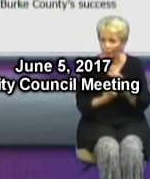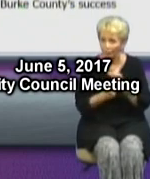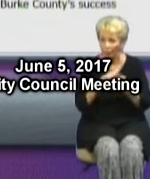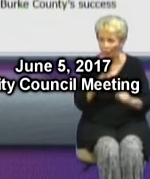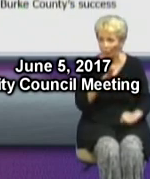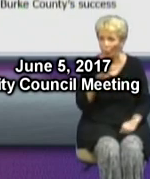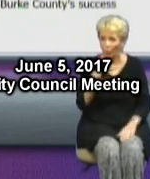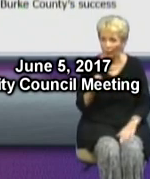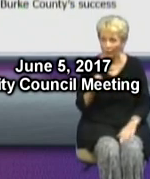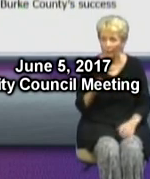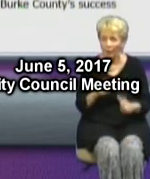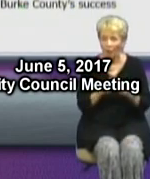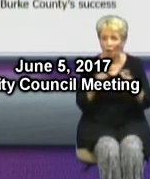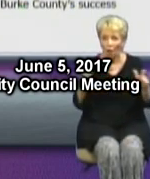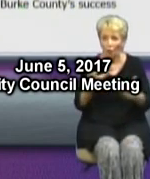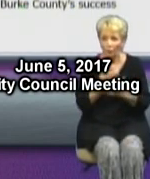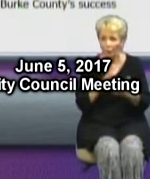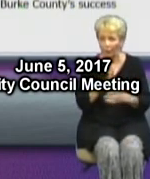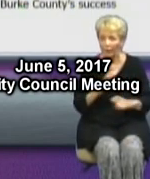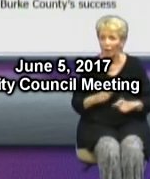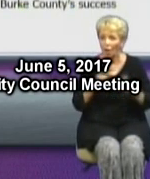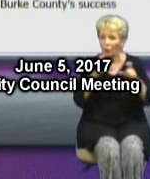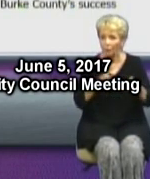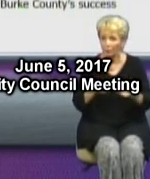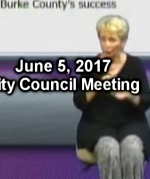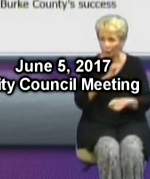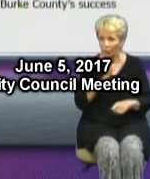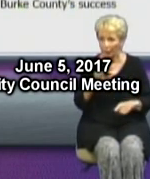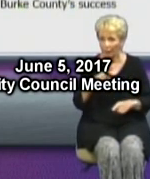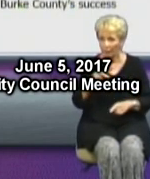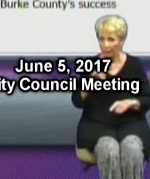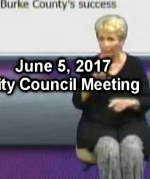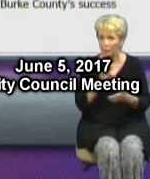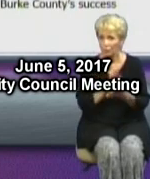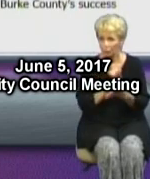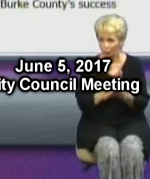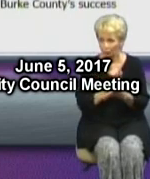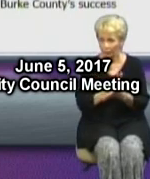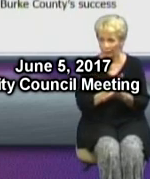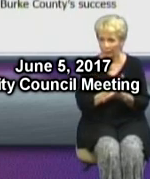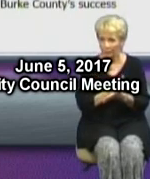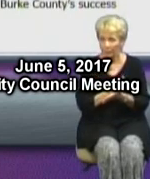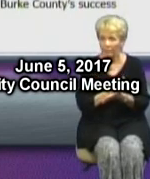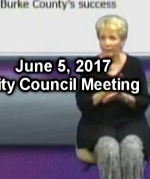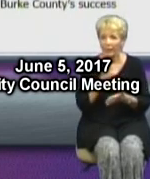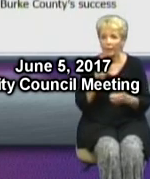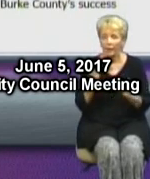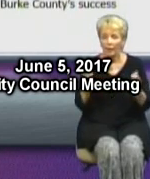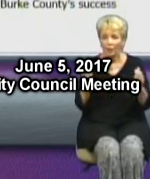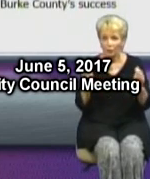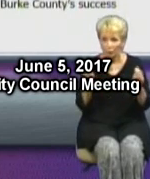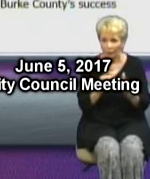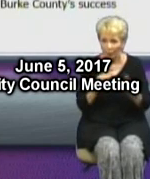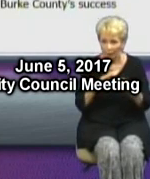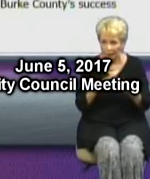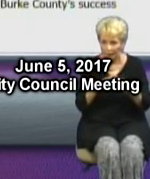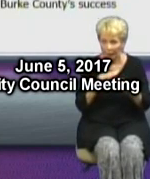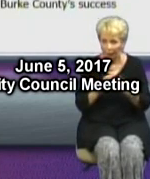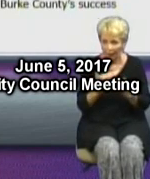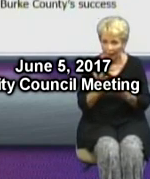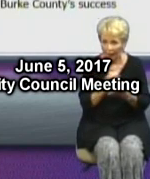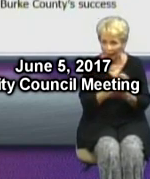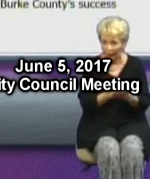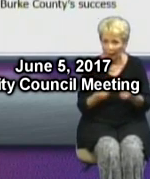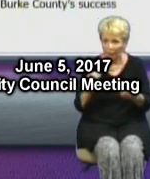County and a large part of their contribution to the Burke County Public Schools, supports the smaller municipalities that collect